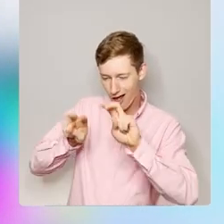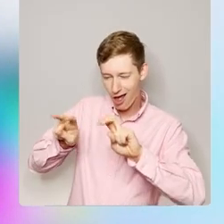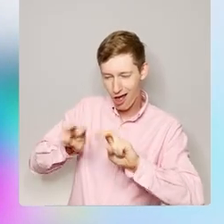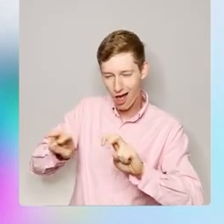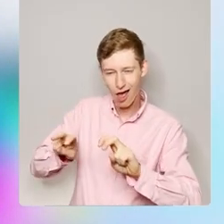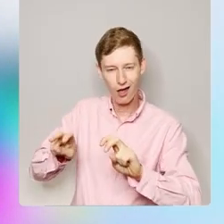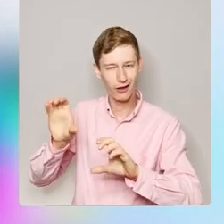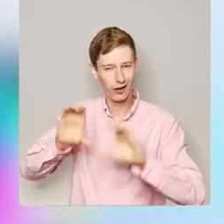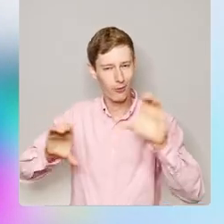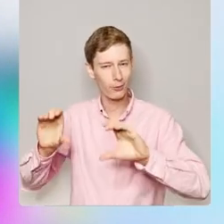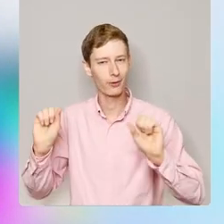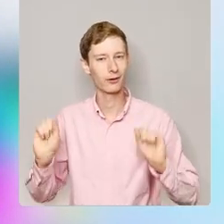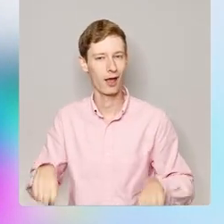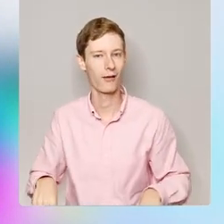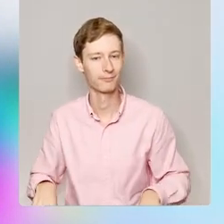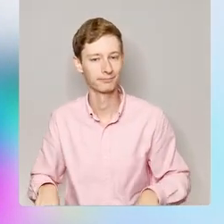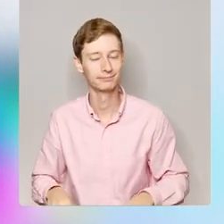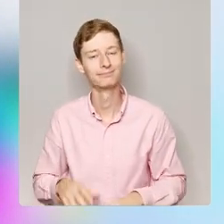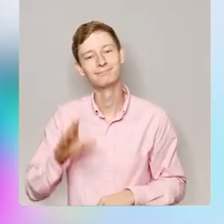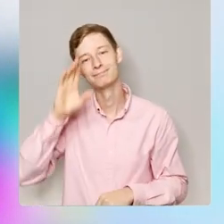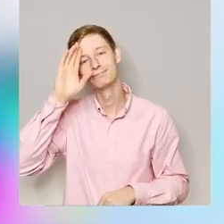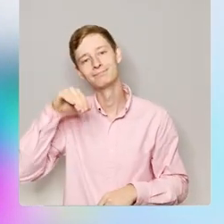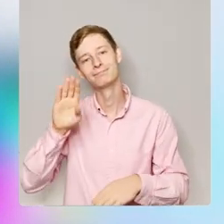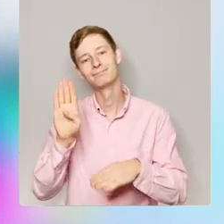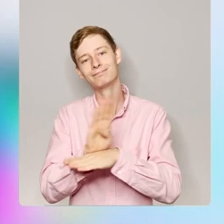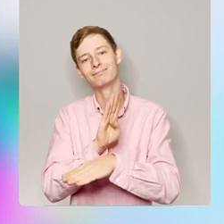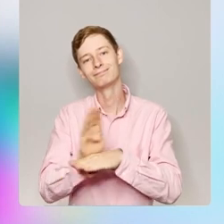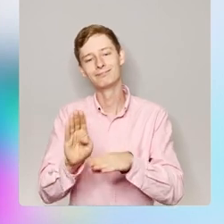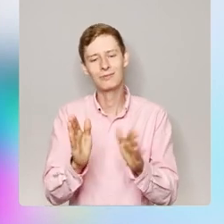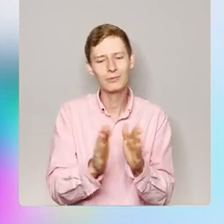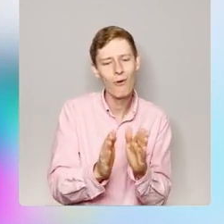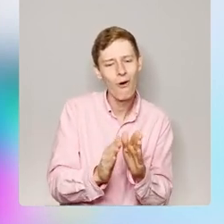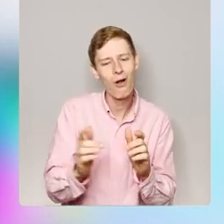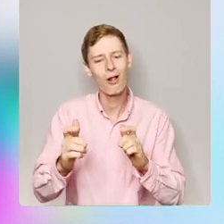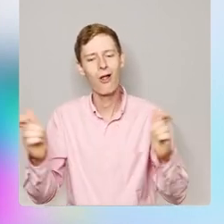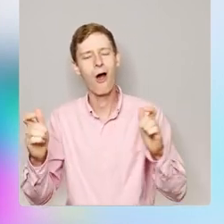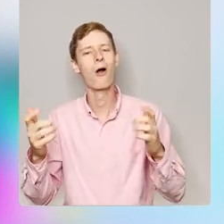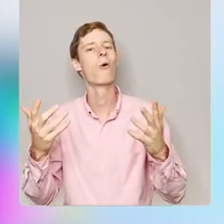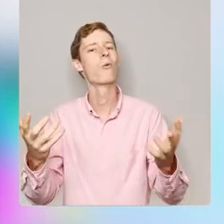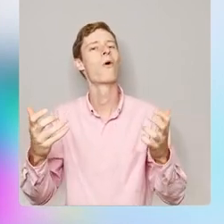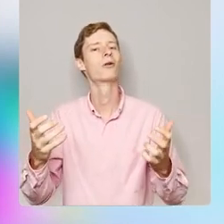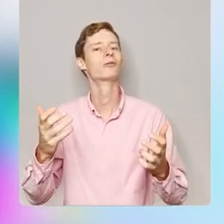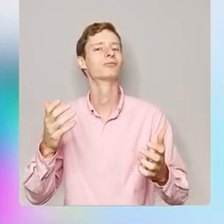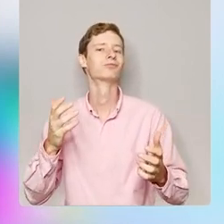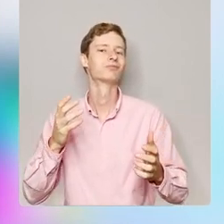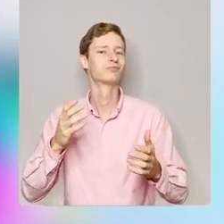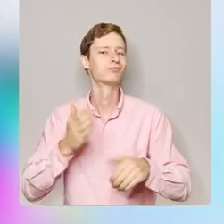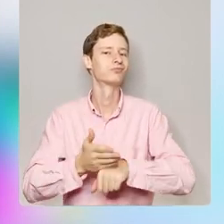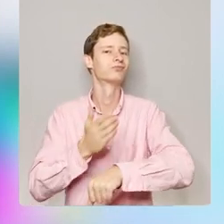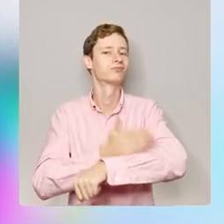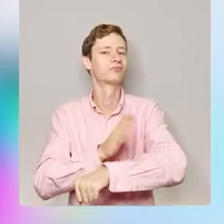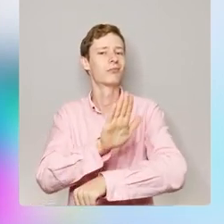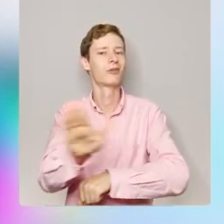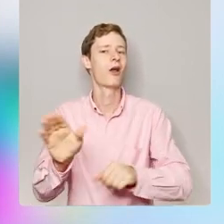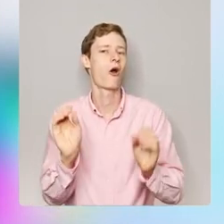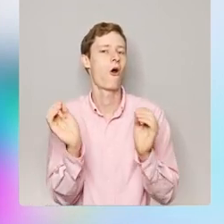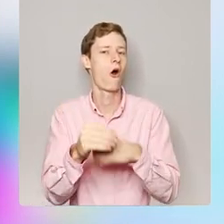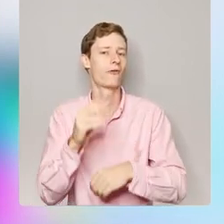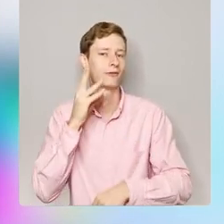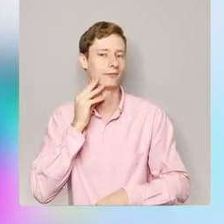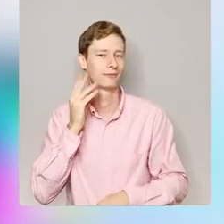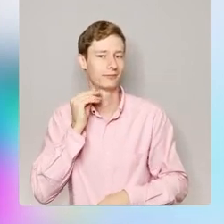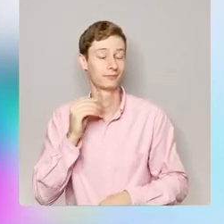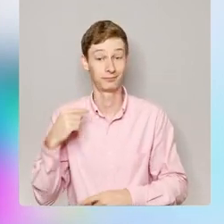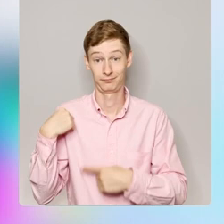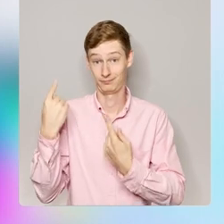We know that businesses of all sizes are looking to build their virtual office experiences. And over the past year,